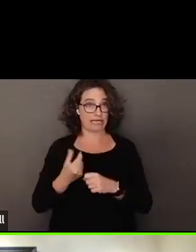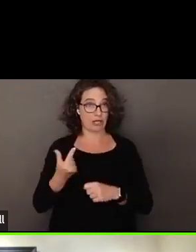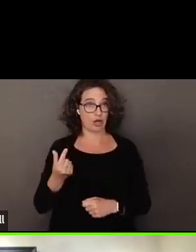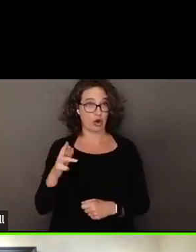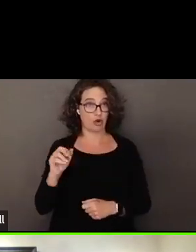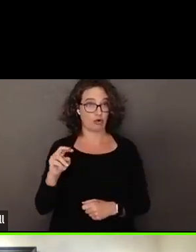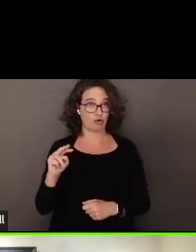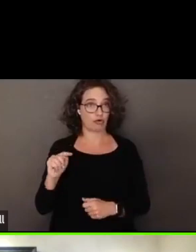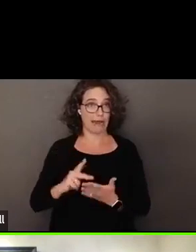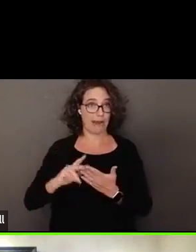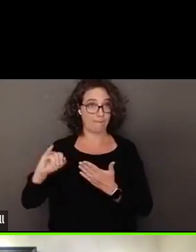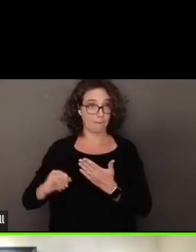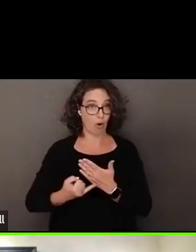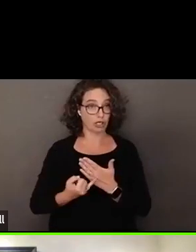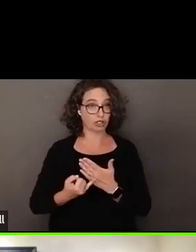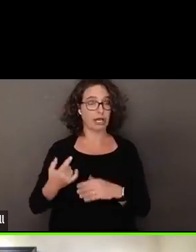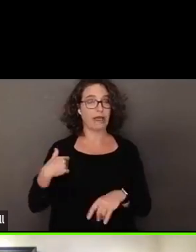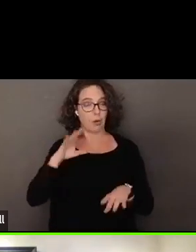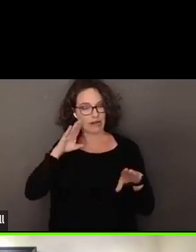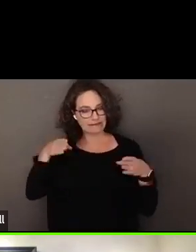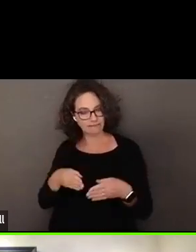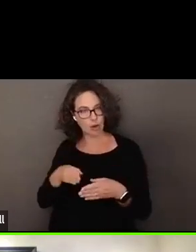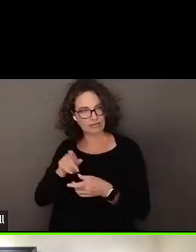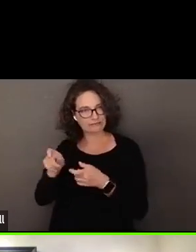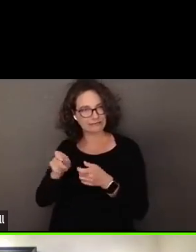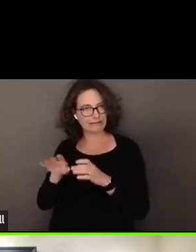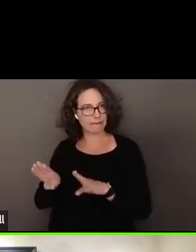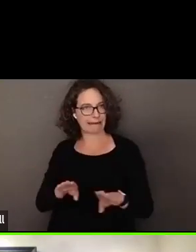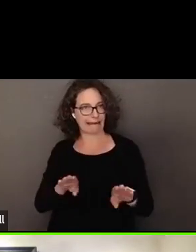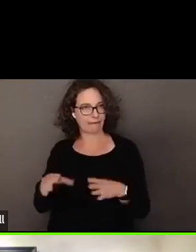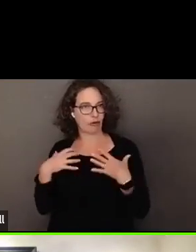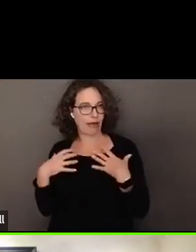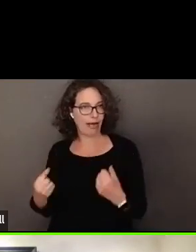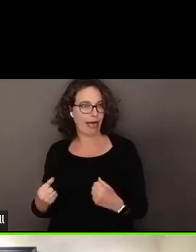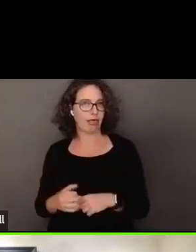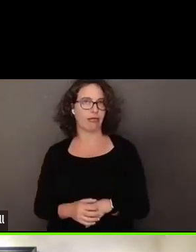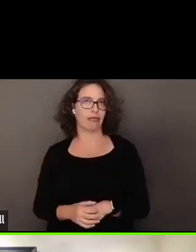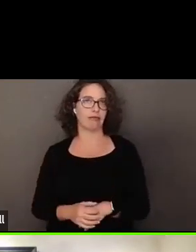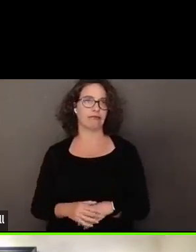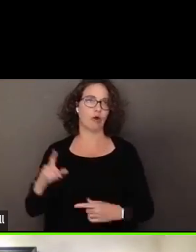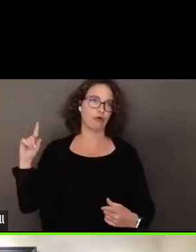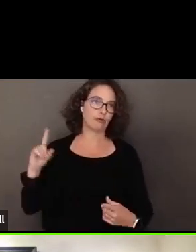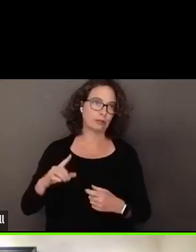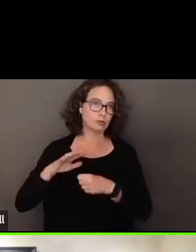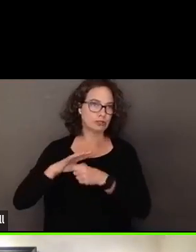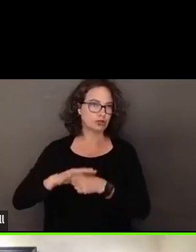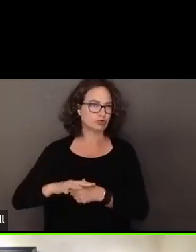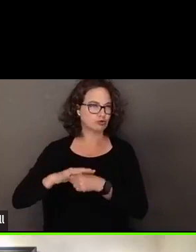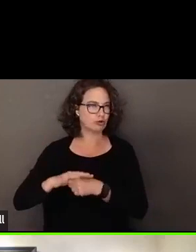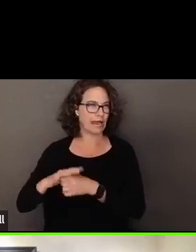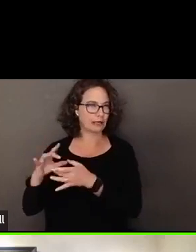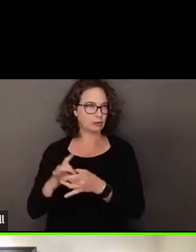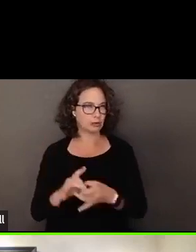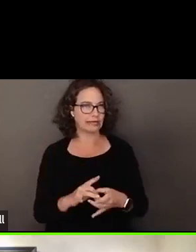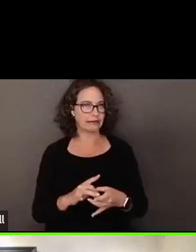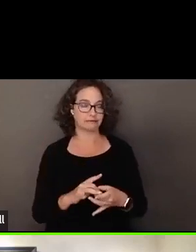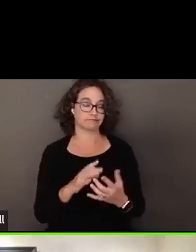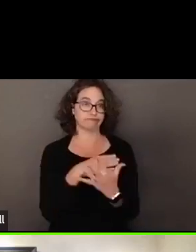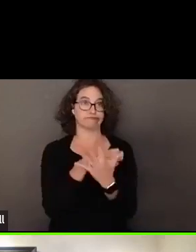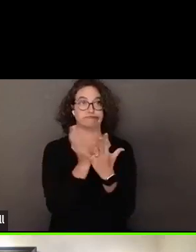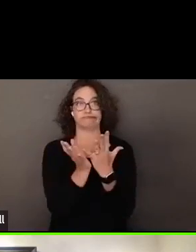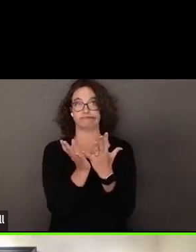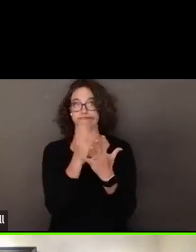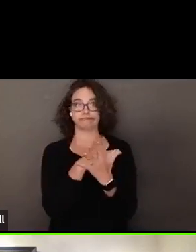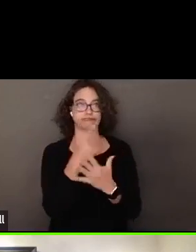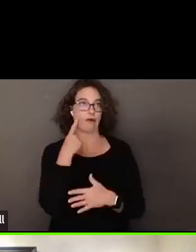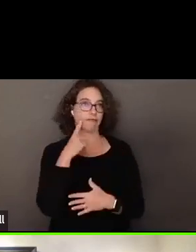to focus specifically on behavioral health, reducing stressors related to a whole range of the gamut for